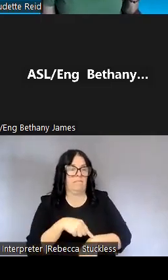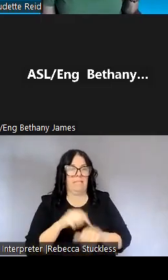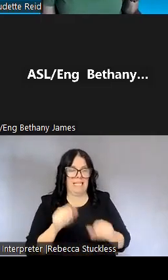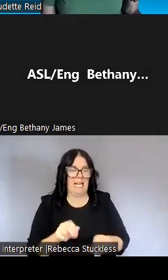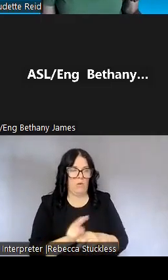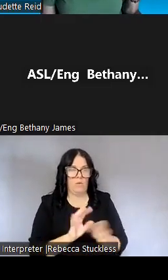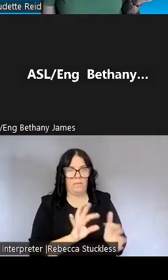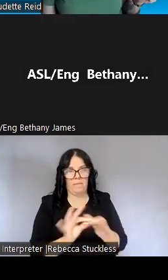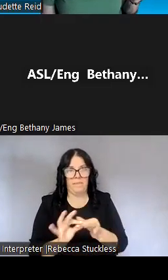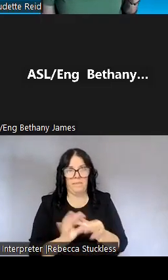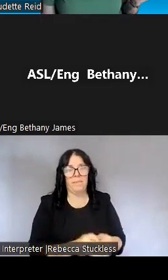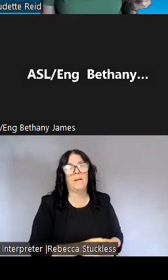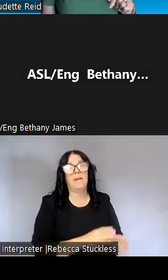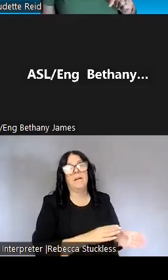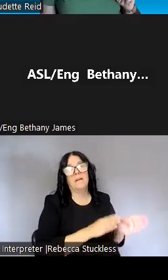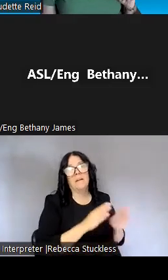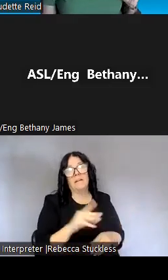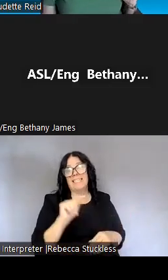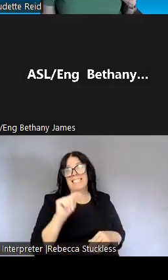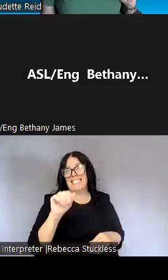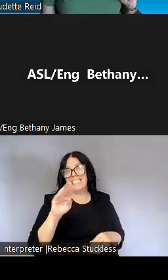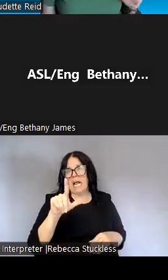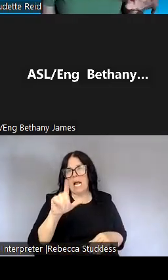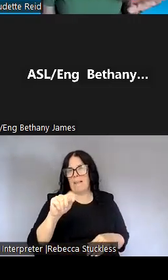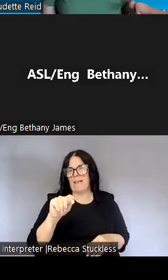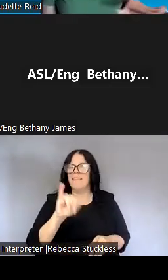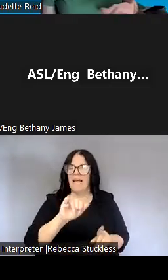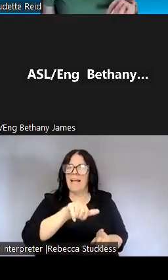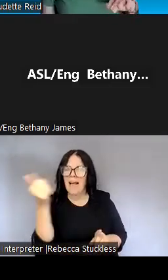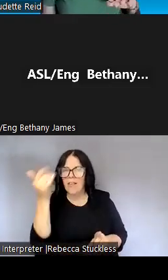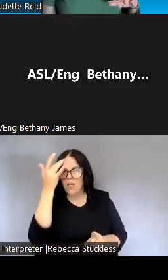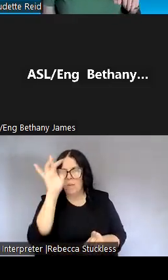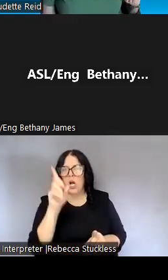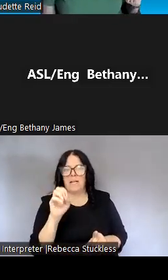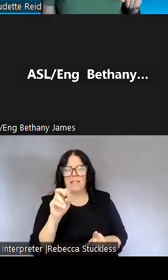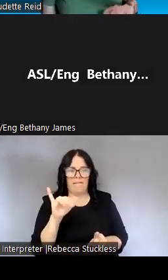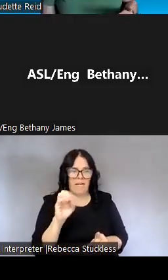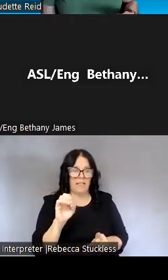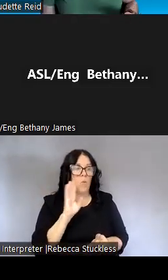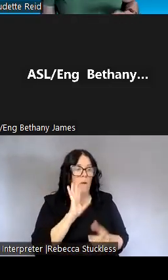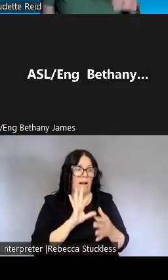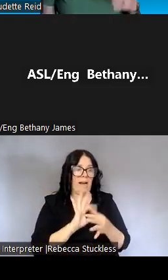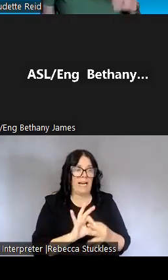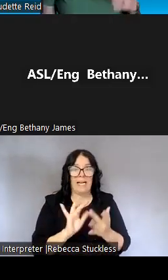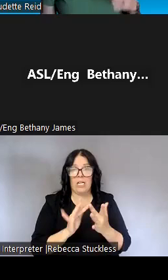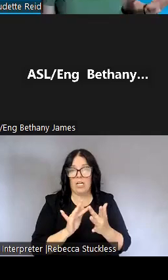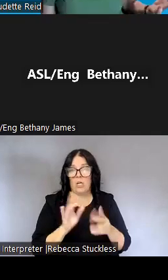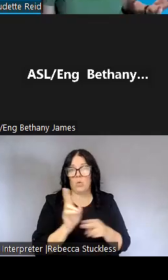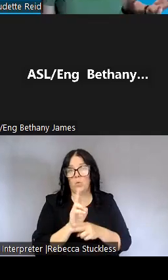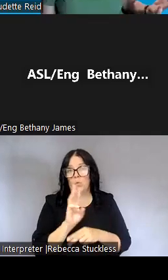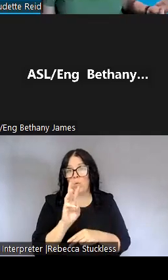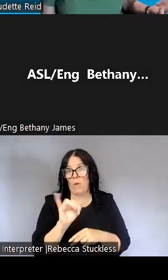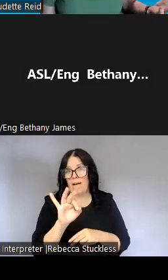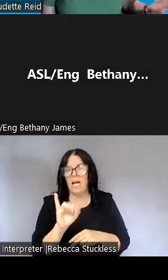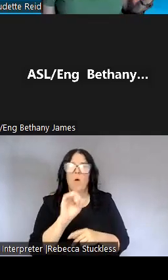Now, tablets are another type of smart device, and they connect to the internet using Wi-Fi or a